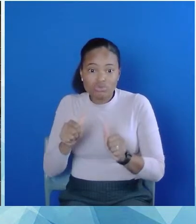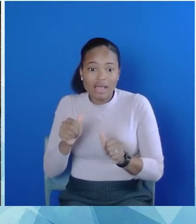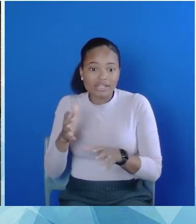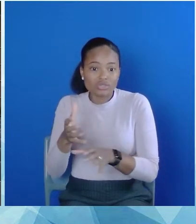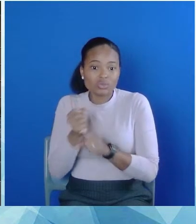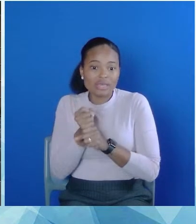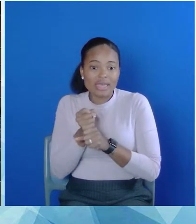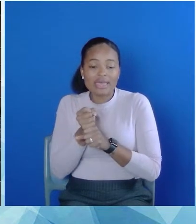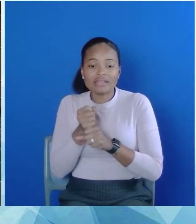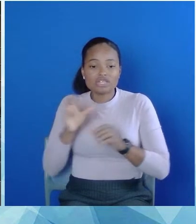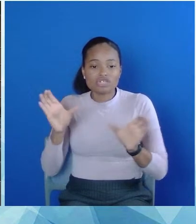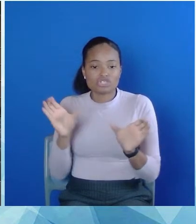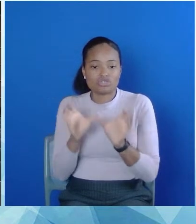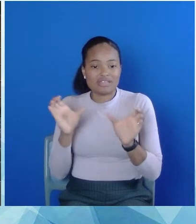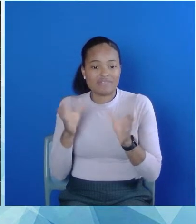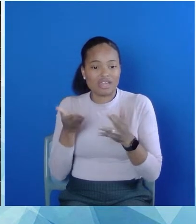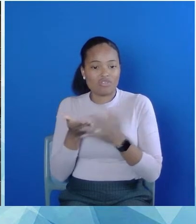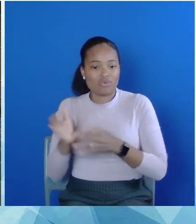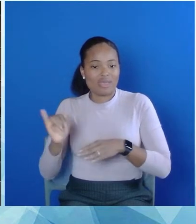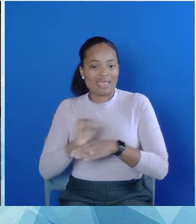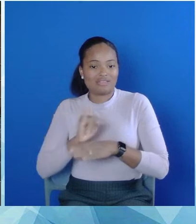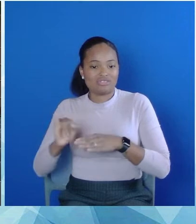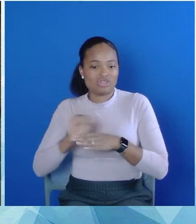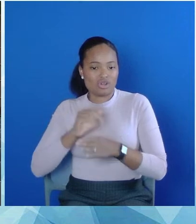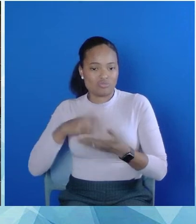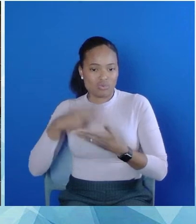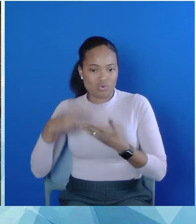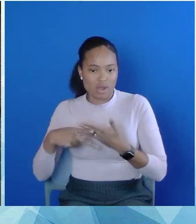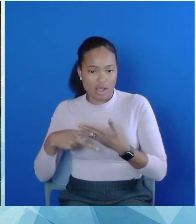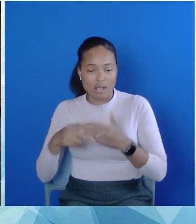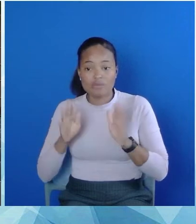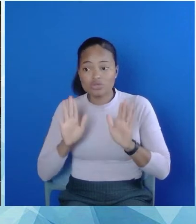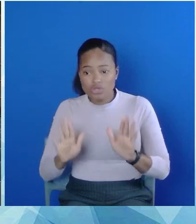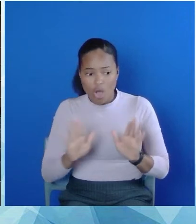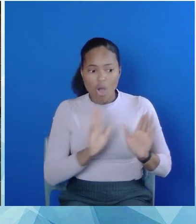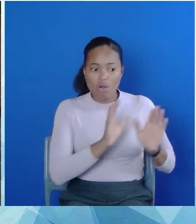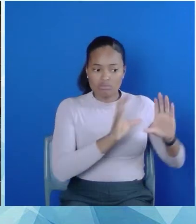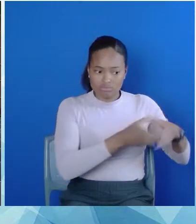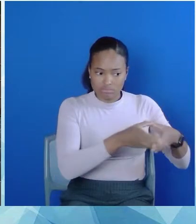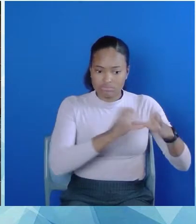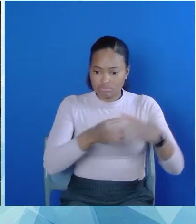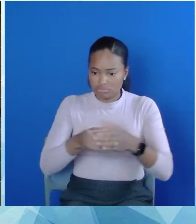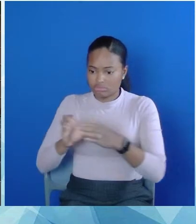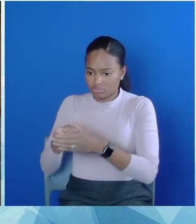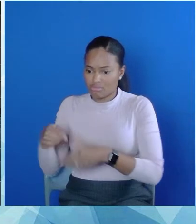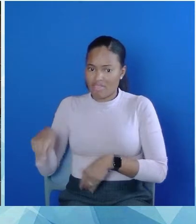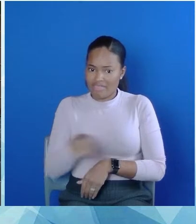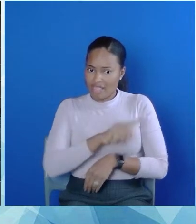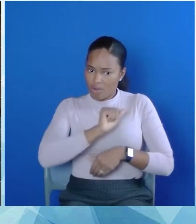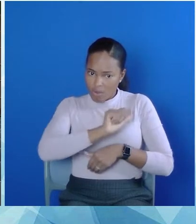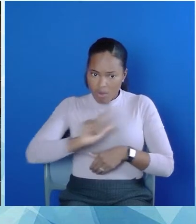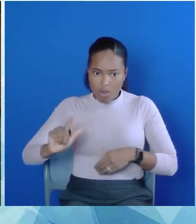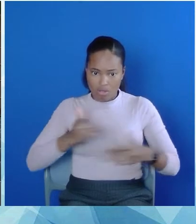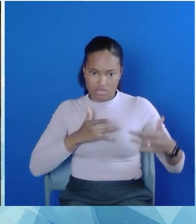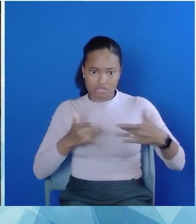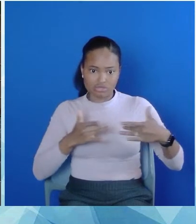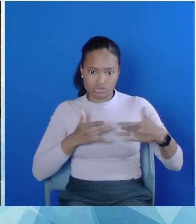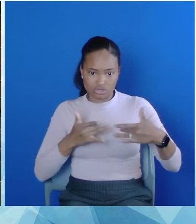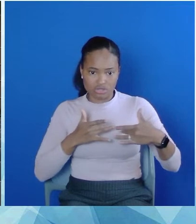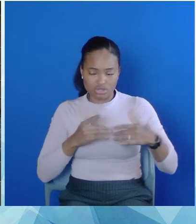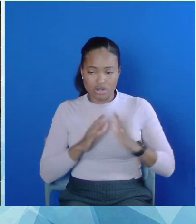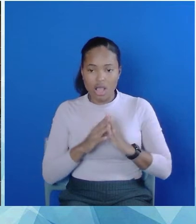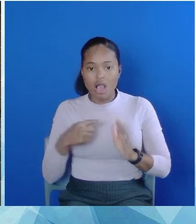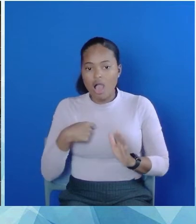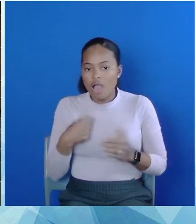program. So there's a lot of people who are extremely concerned. And I have been trying